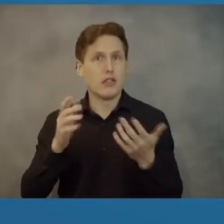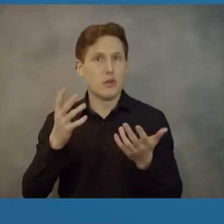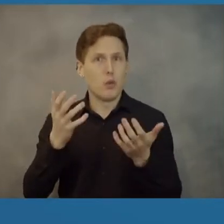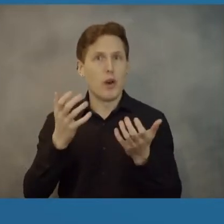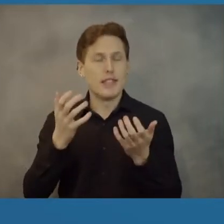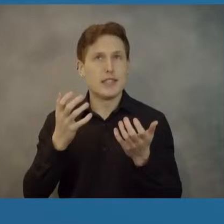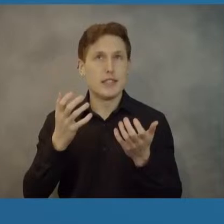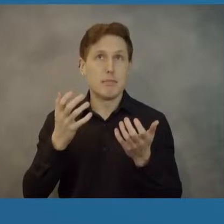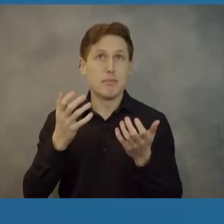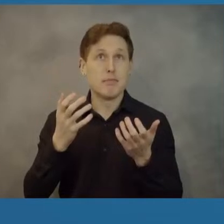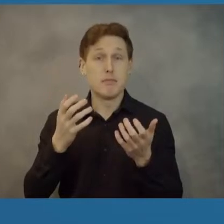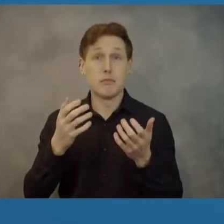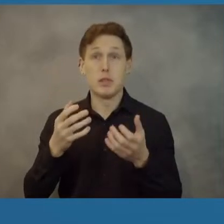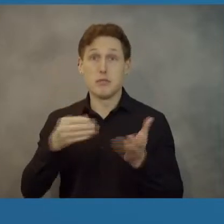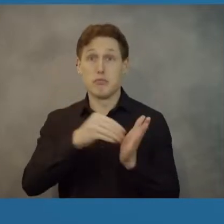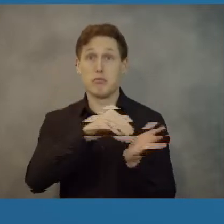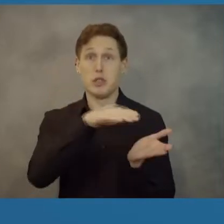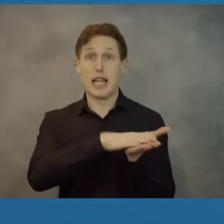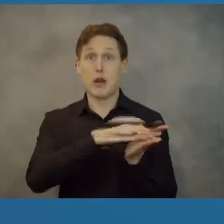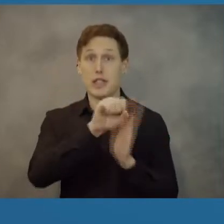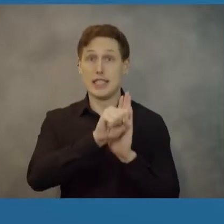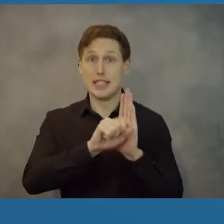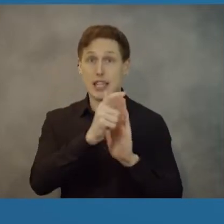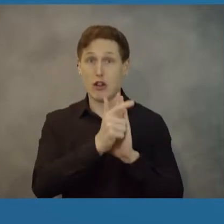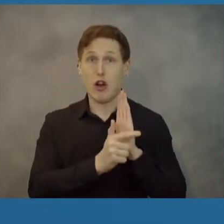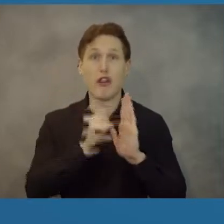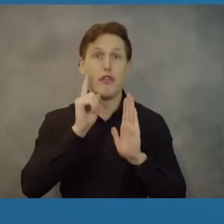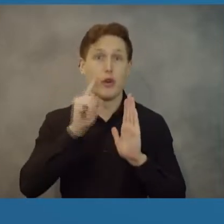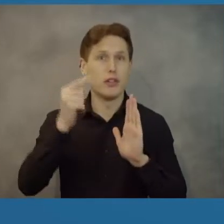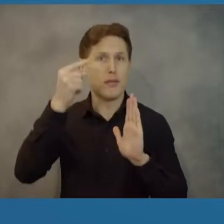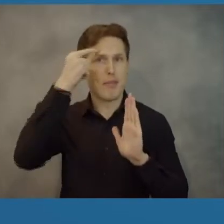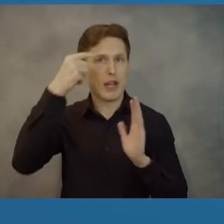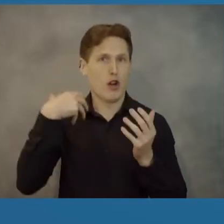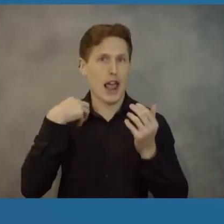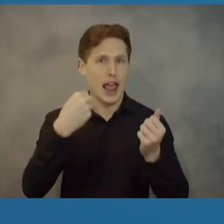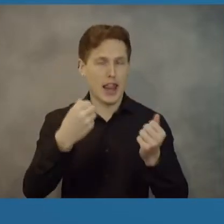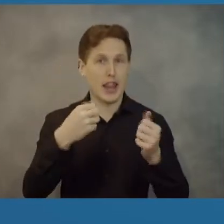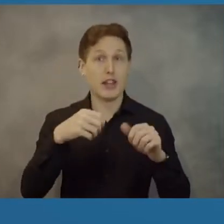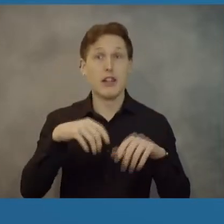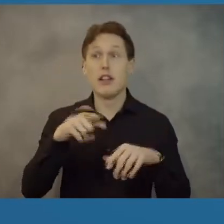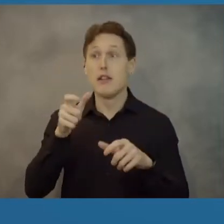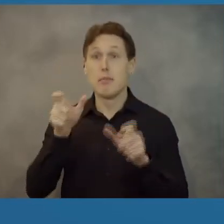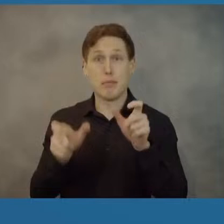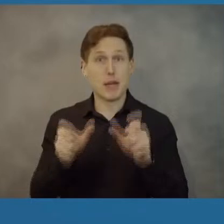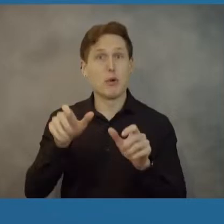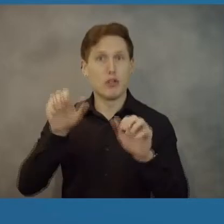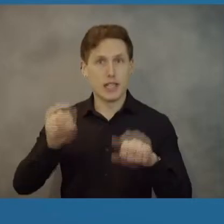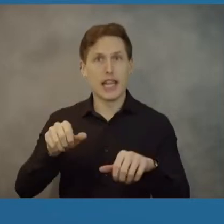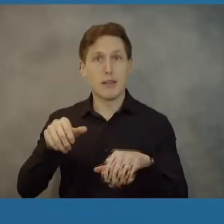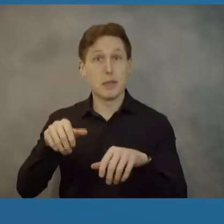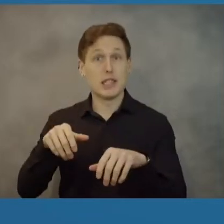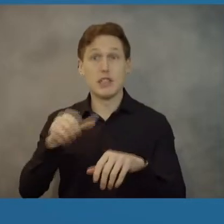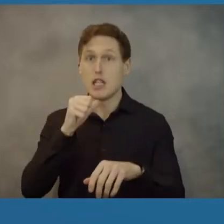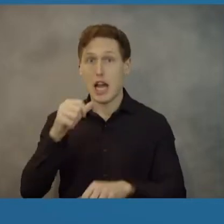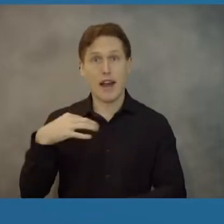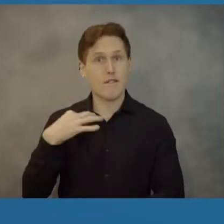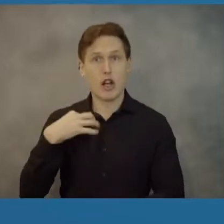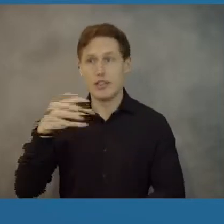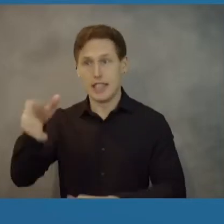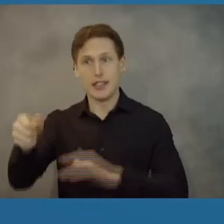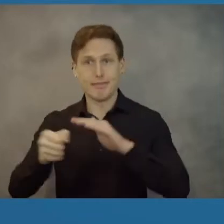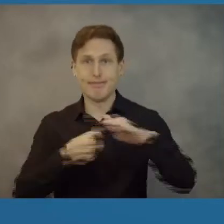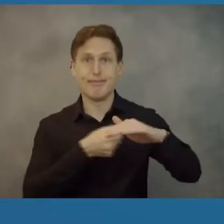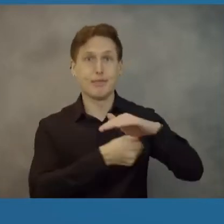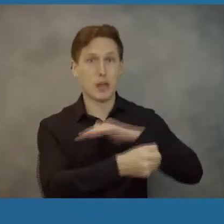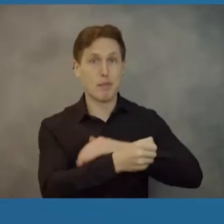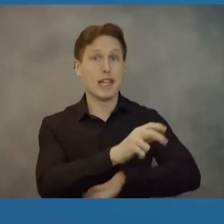in state law, in the mental hygiene law, that people can be involuntarily committed if they are a substantial